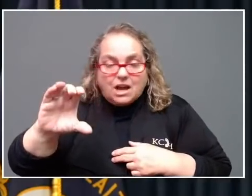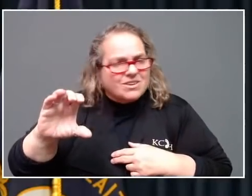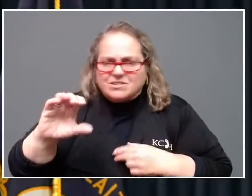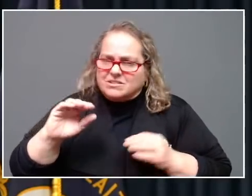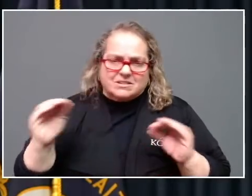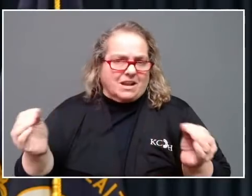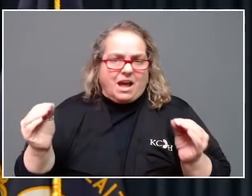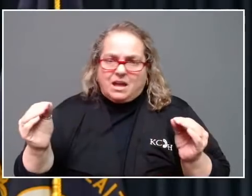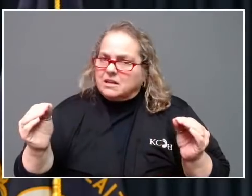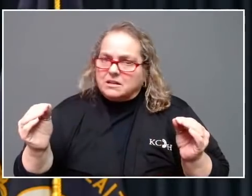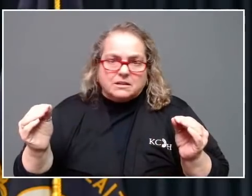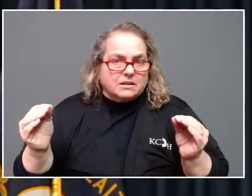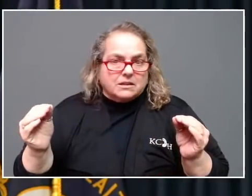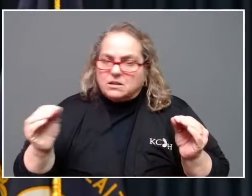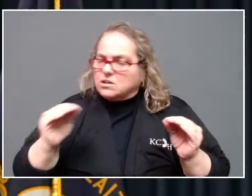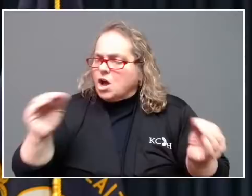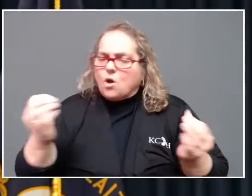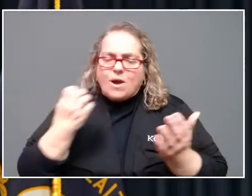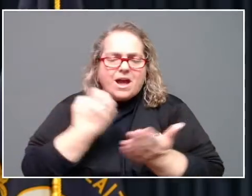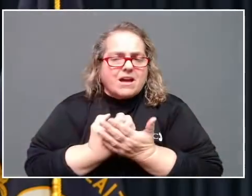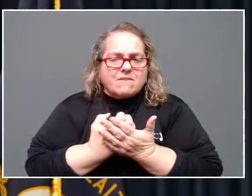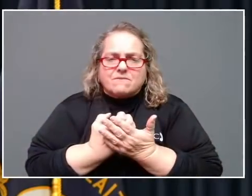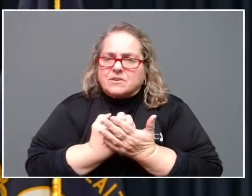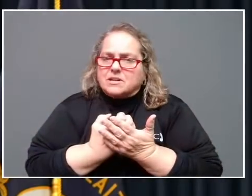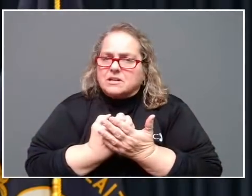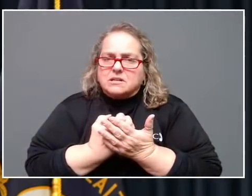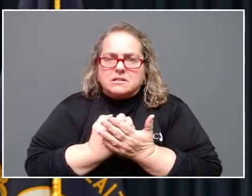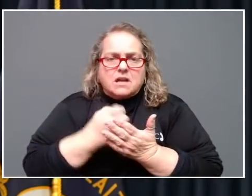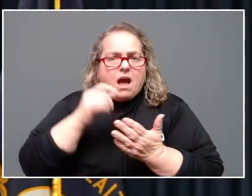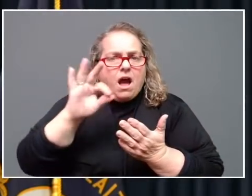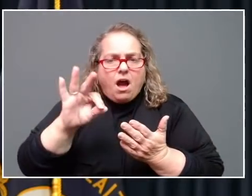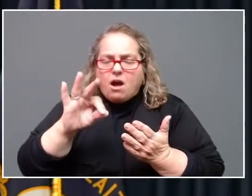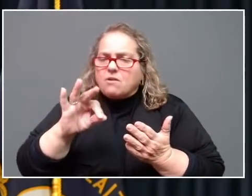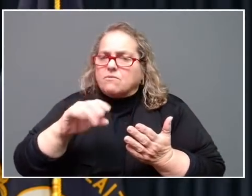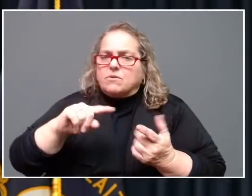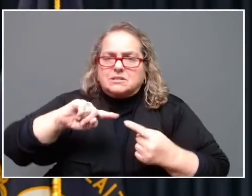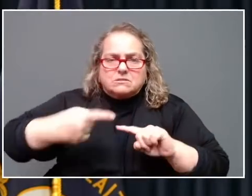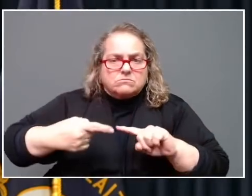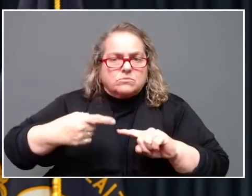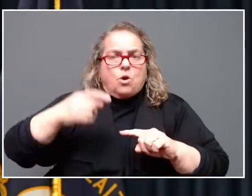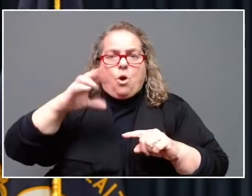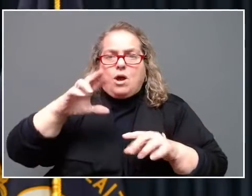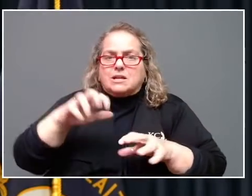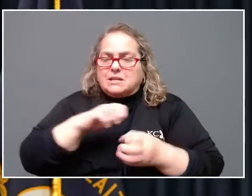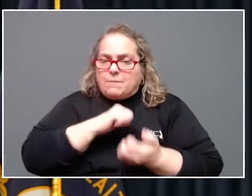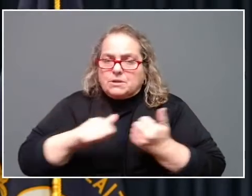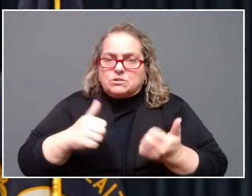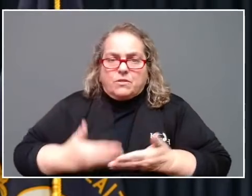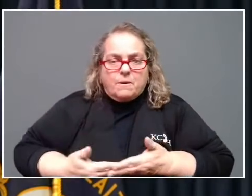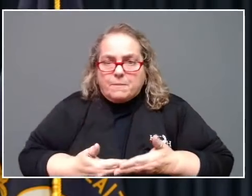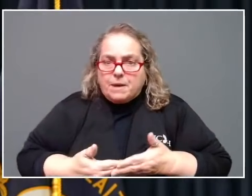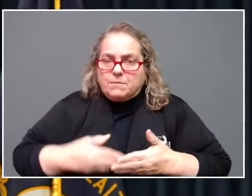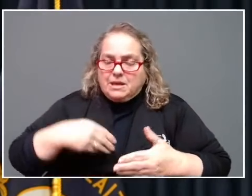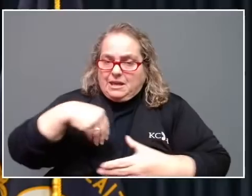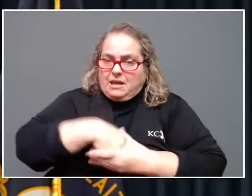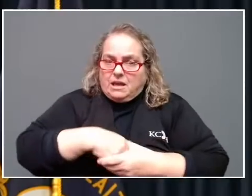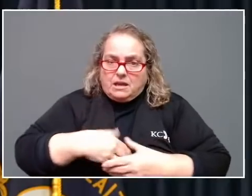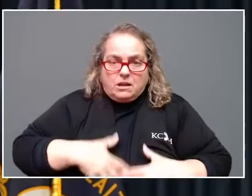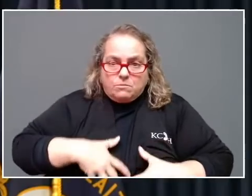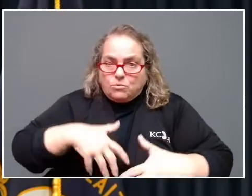no evidence of adverse maternal or fetal effects from vaccinating pregnant persons with COVID